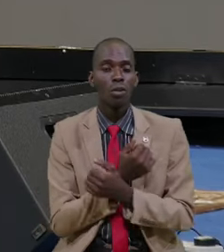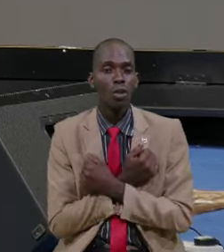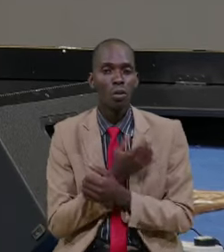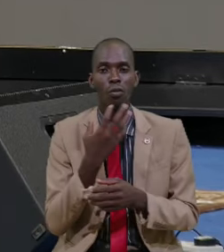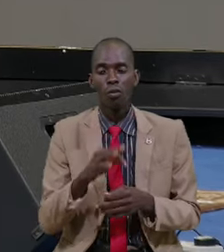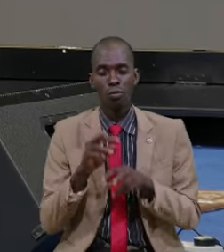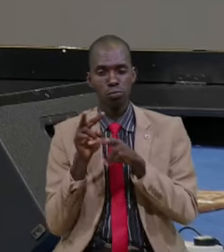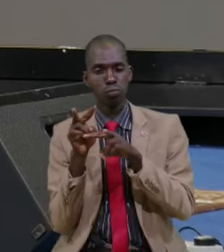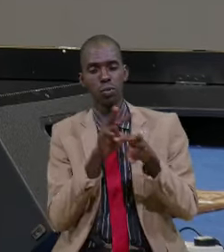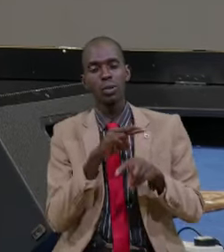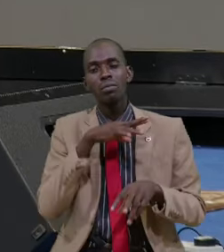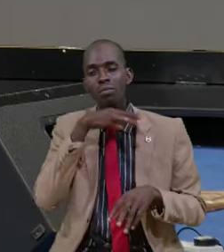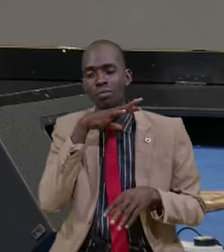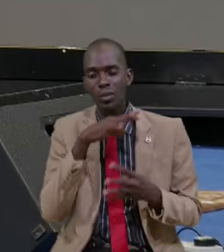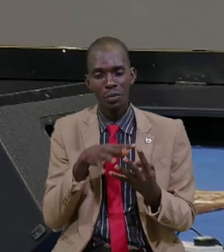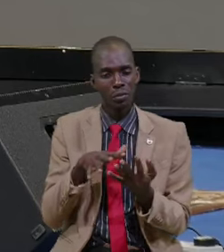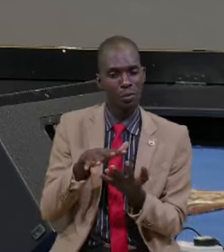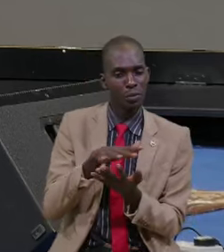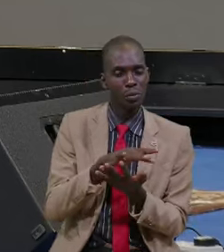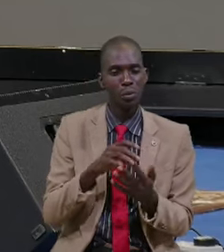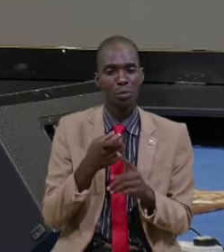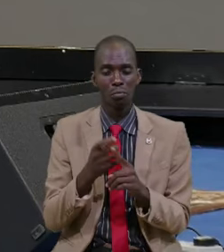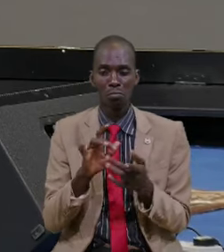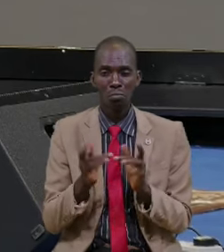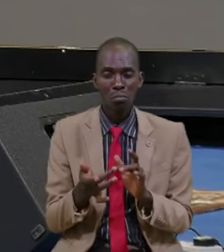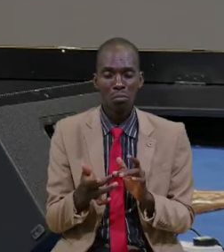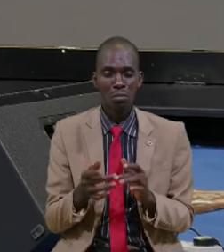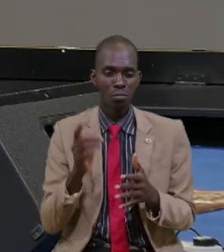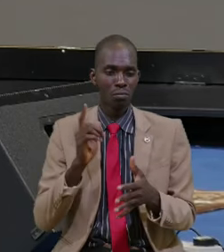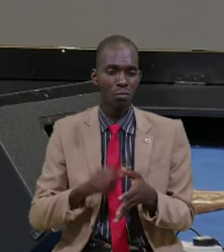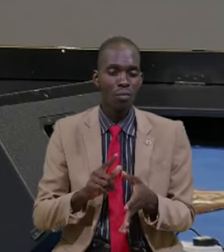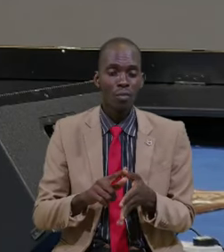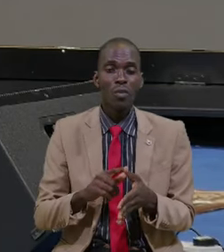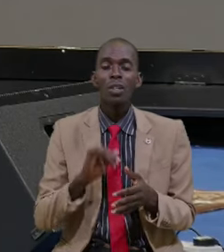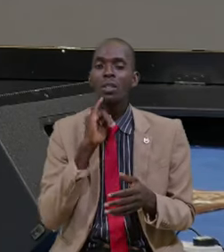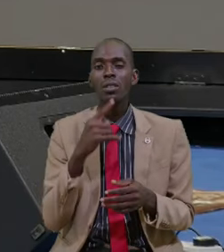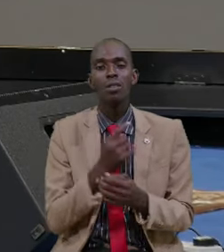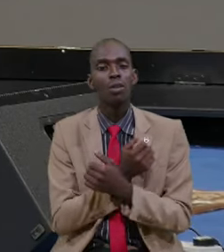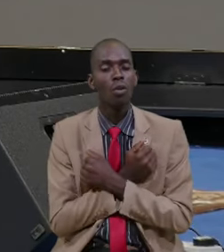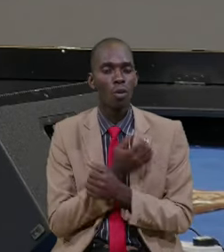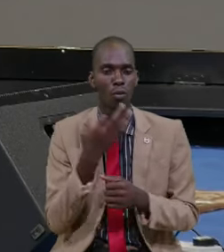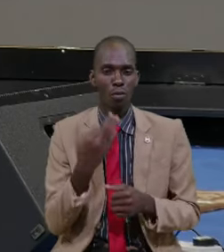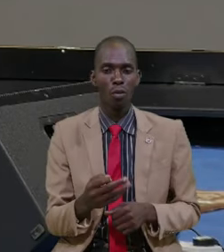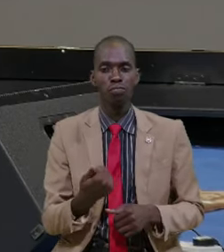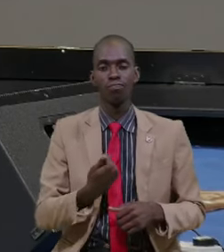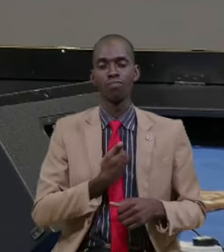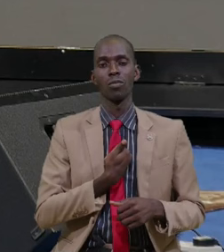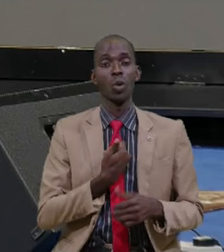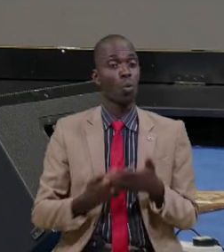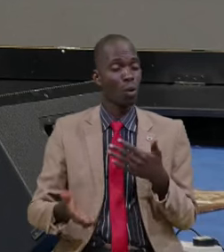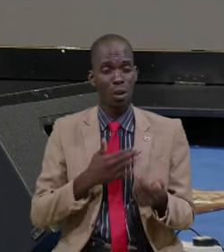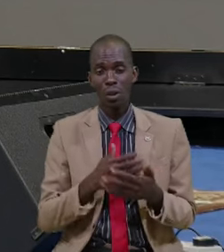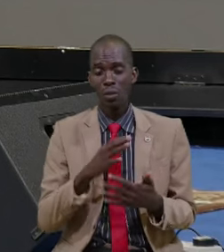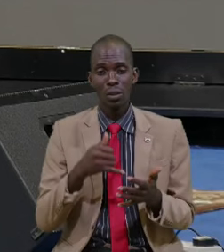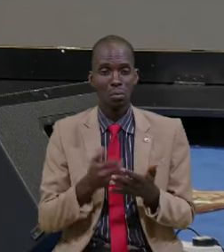Is it the love of self? Whatever it is, you surrender to the Lord tonight and you